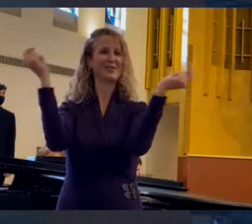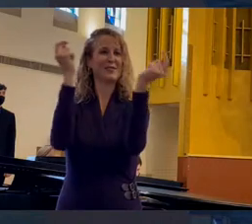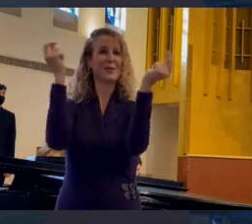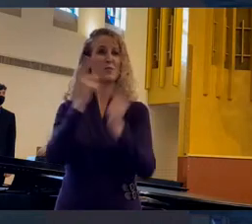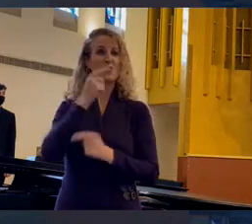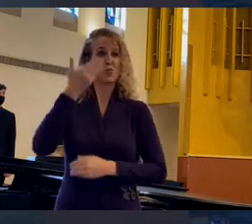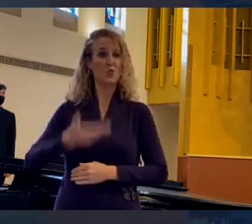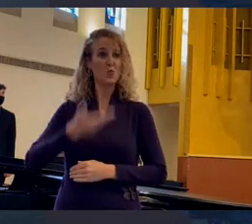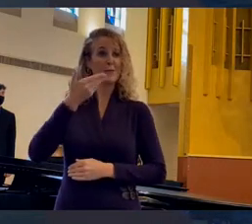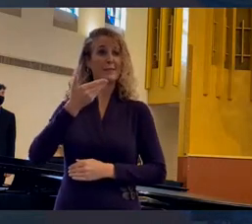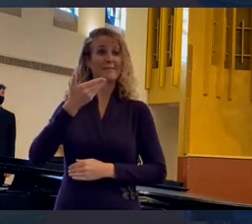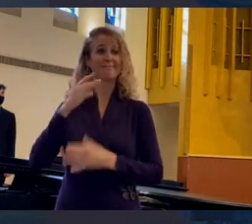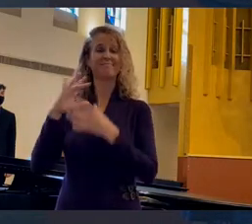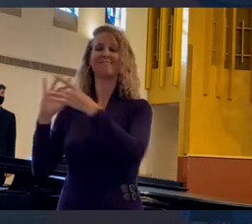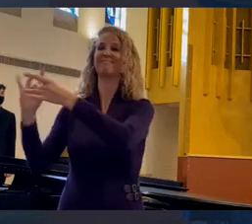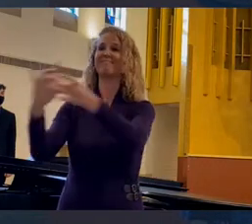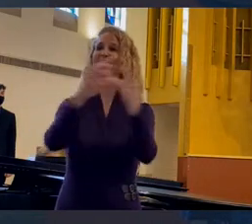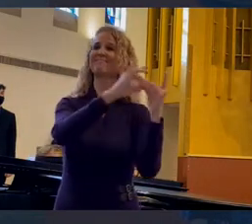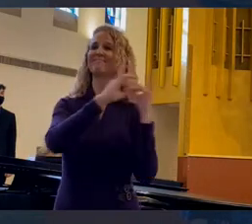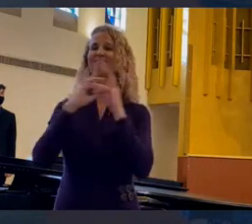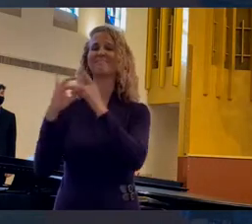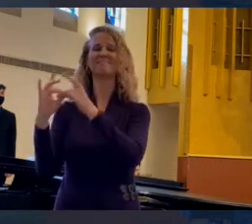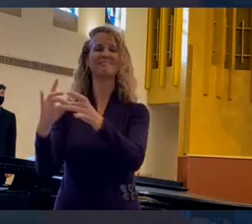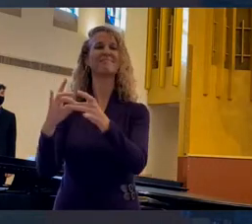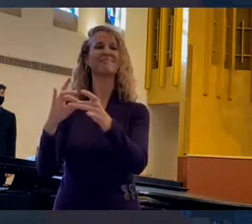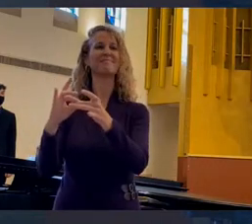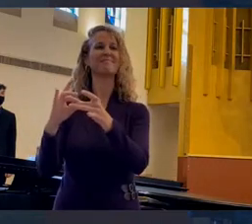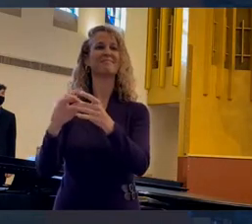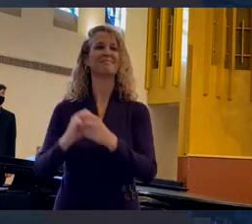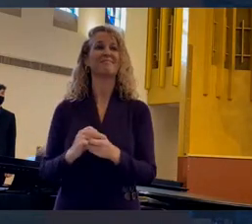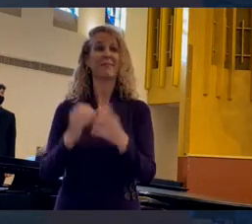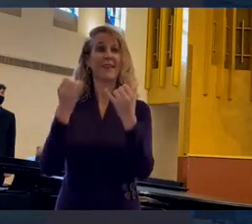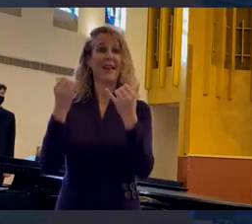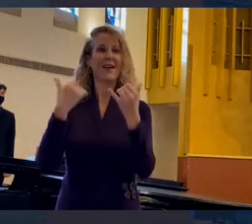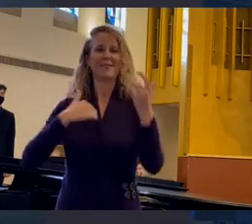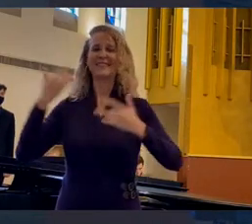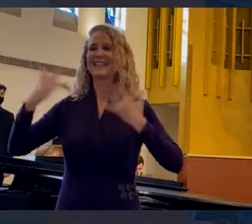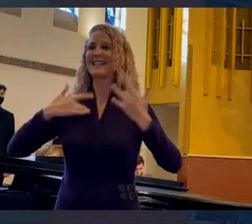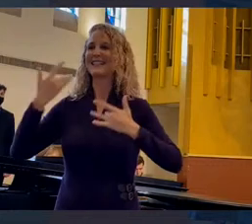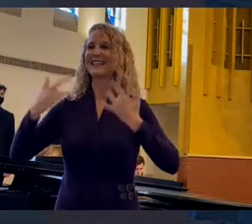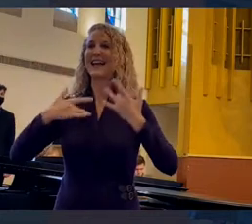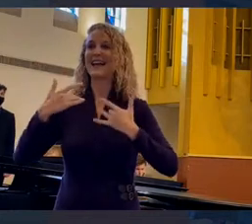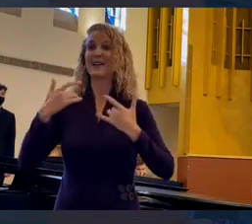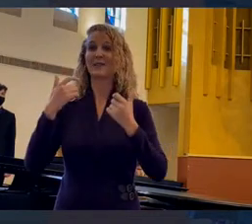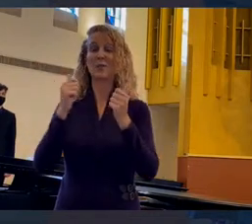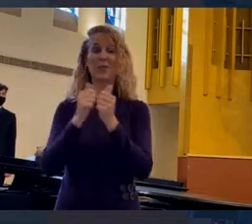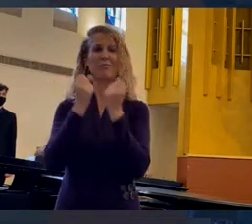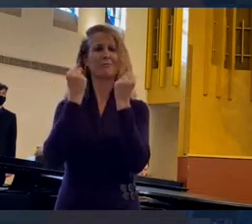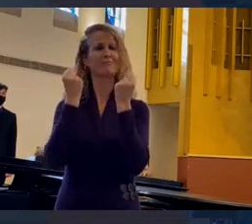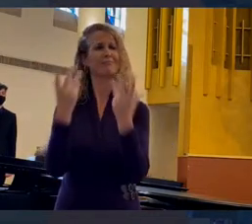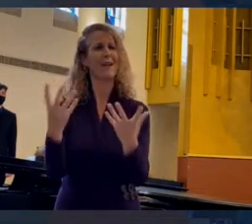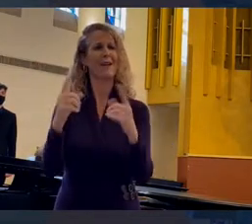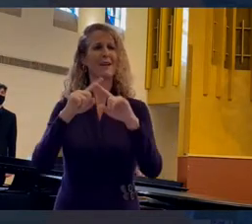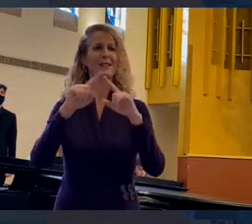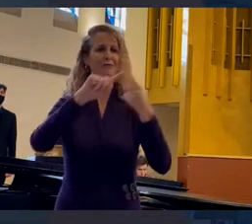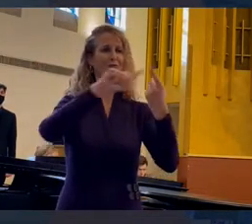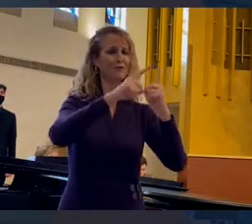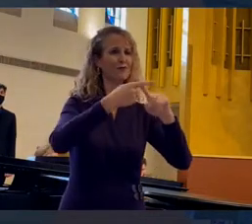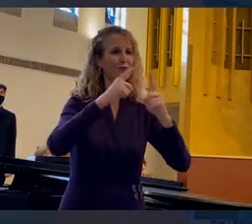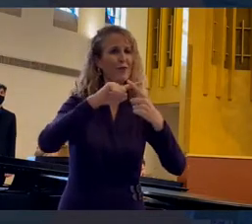are individually and collectively. We are delighted to be joined by partners,